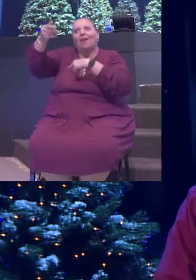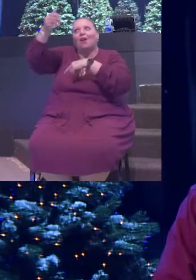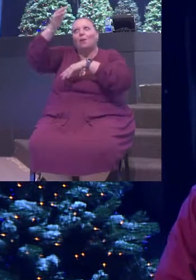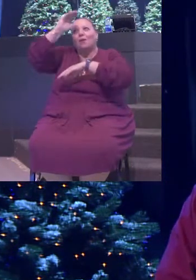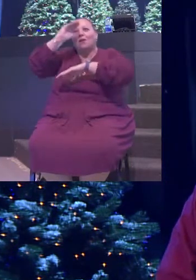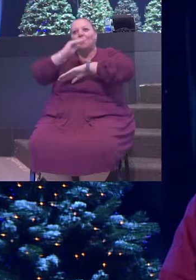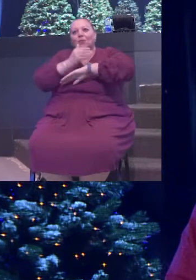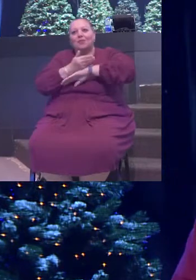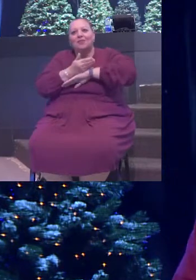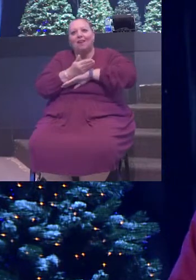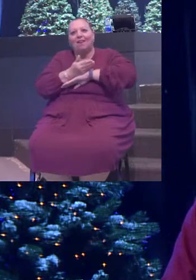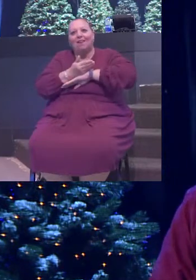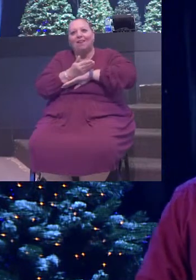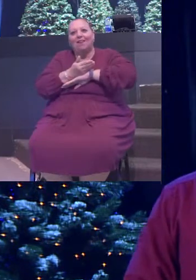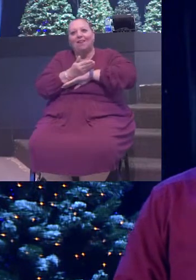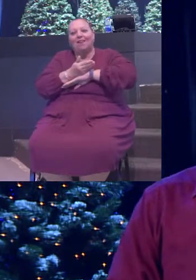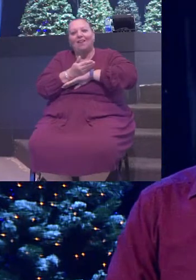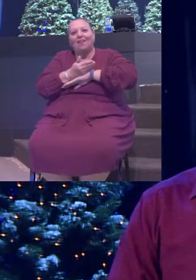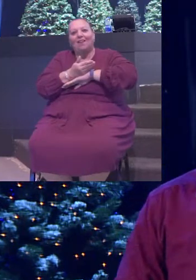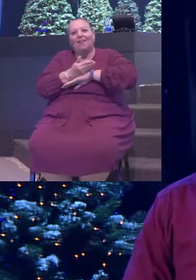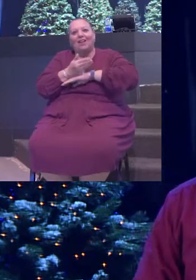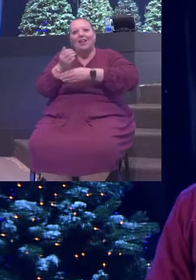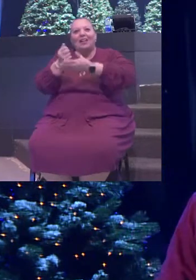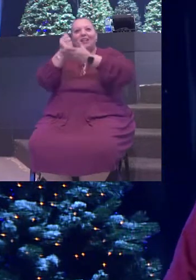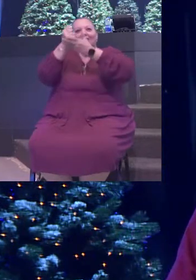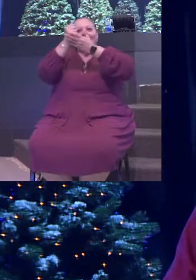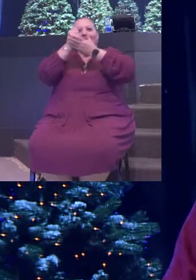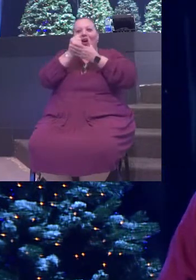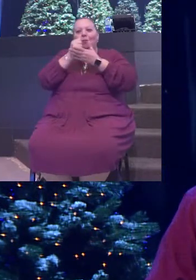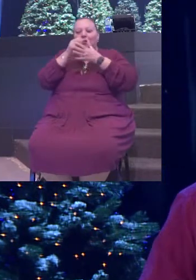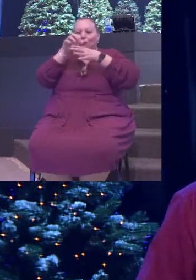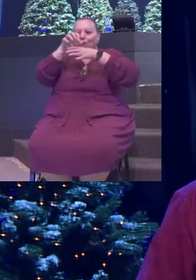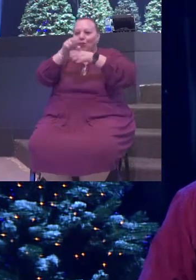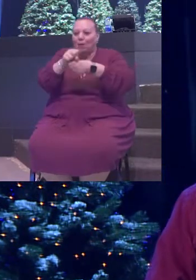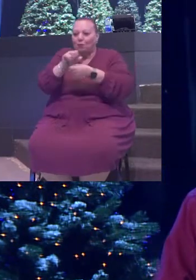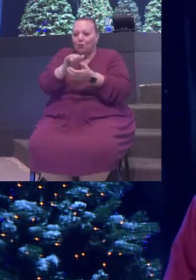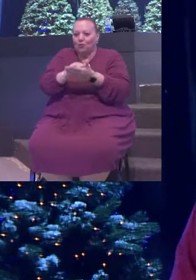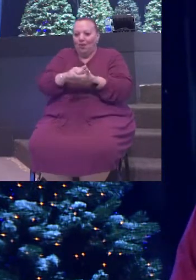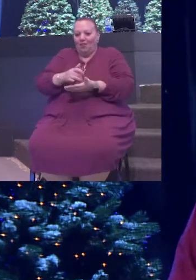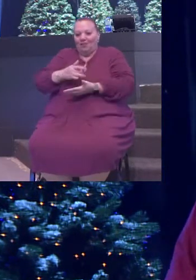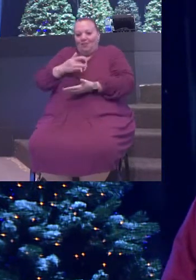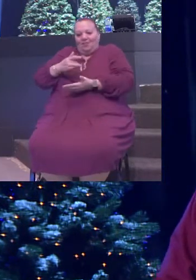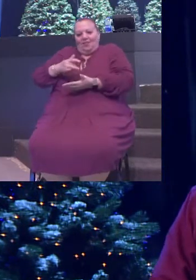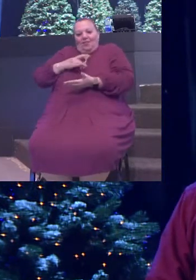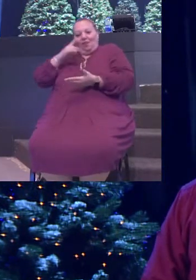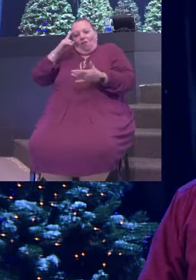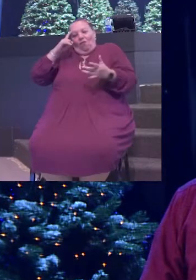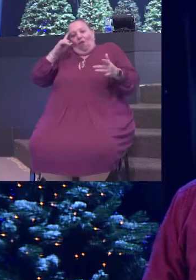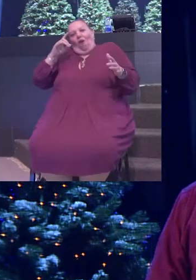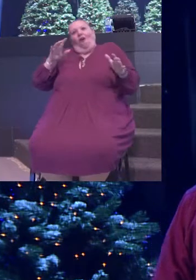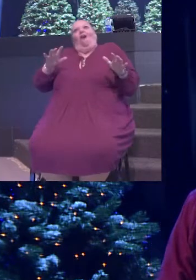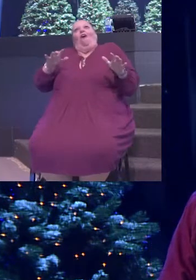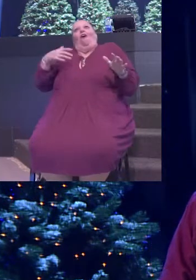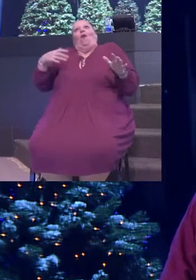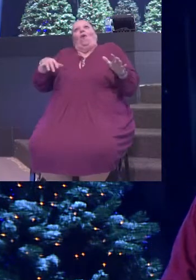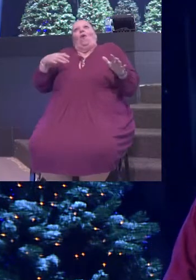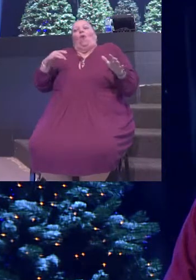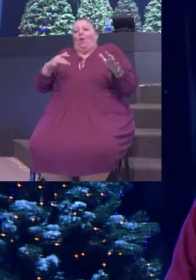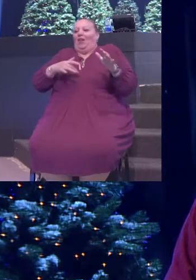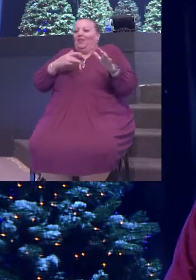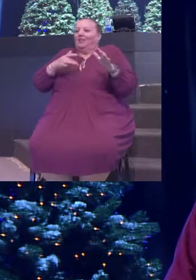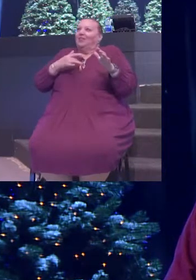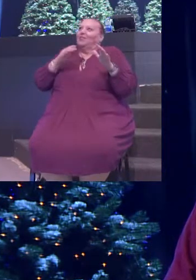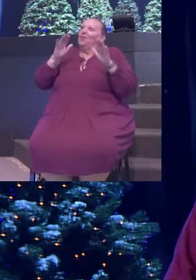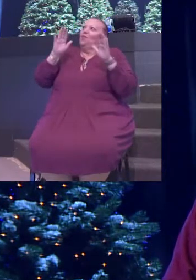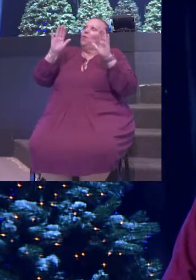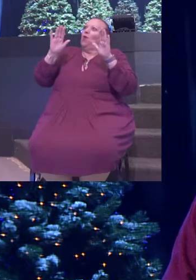Messiah, to help us to recapture that sense of awe, to recapture that sense of